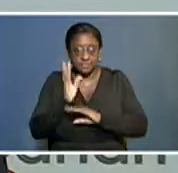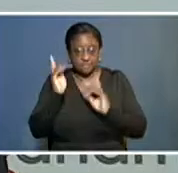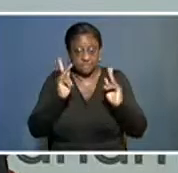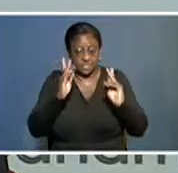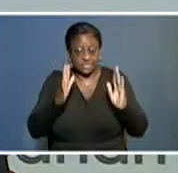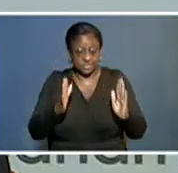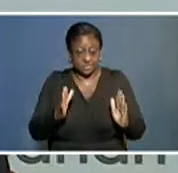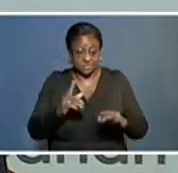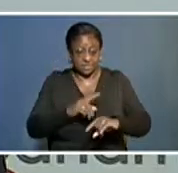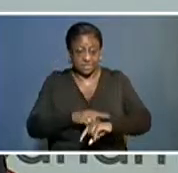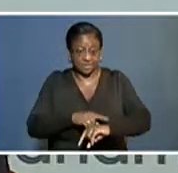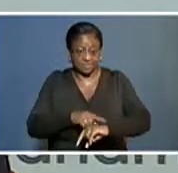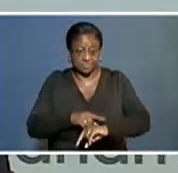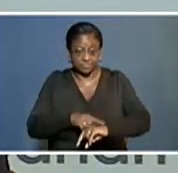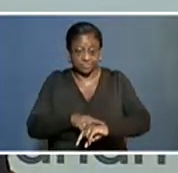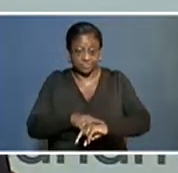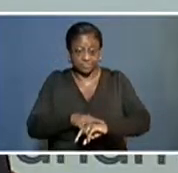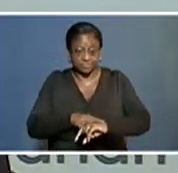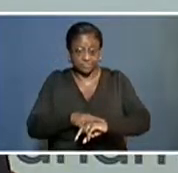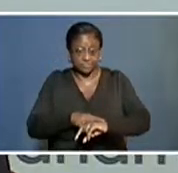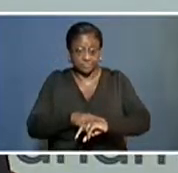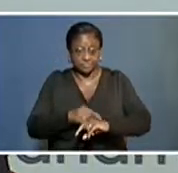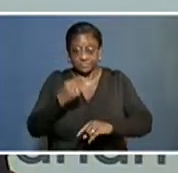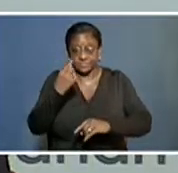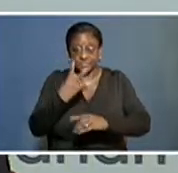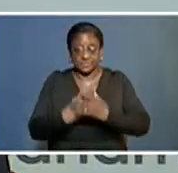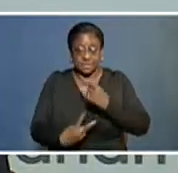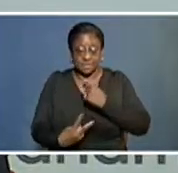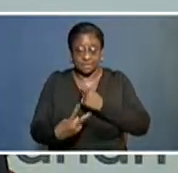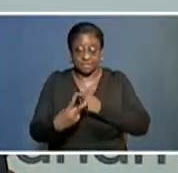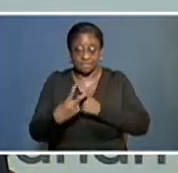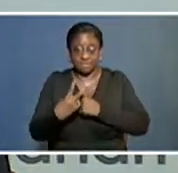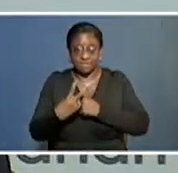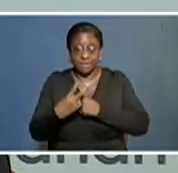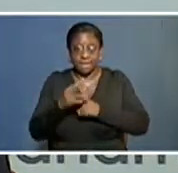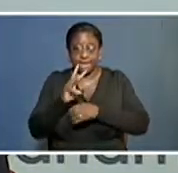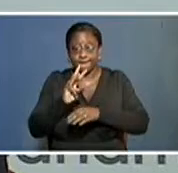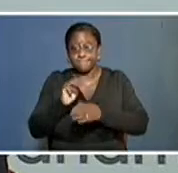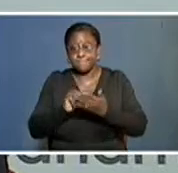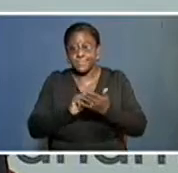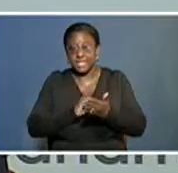visitor arrivals. 500,000 stopover visitors in